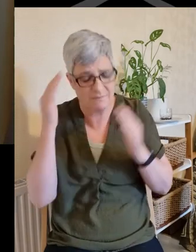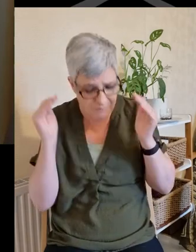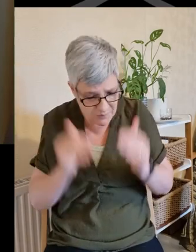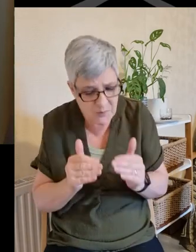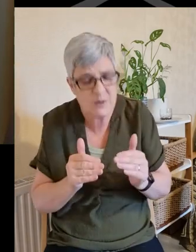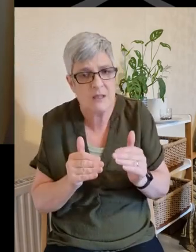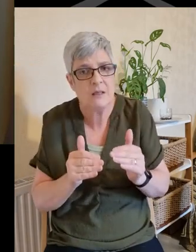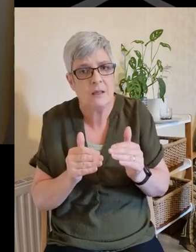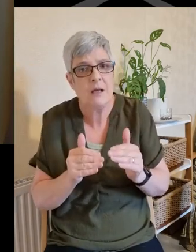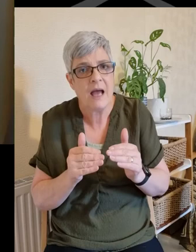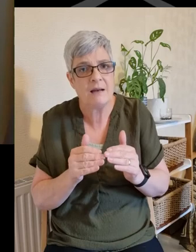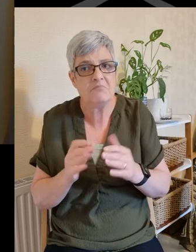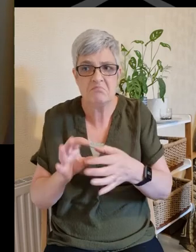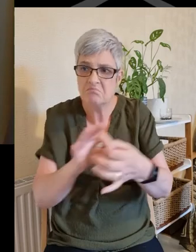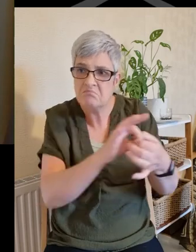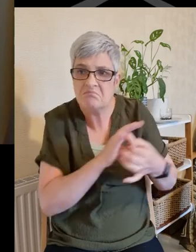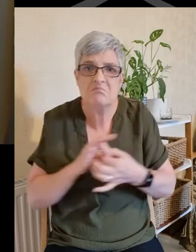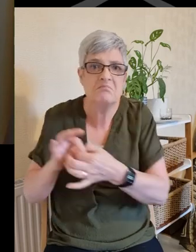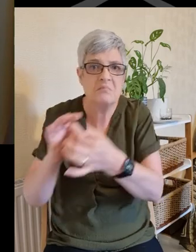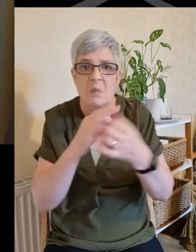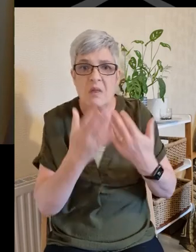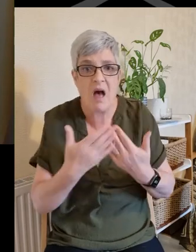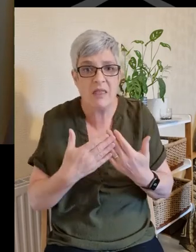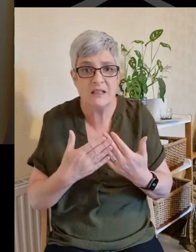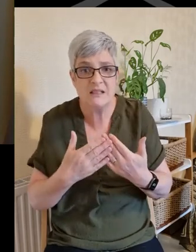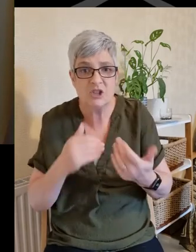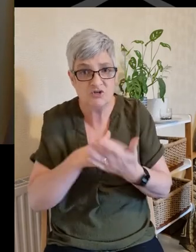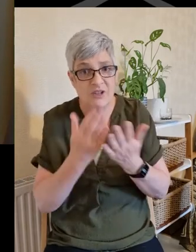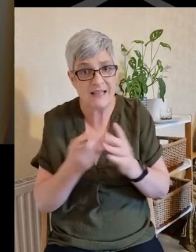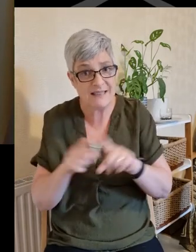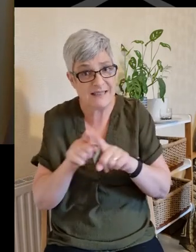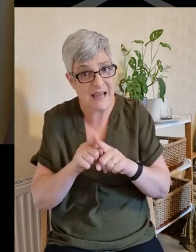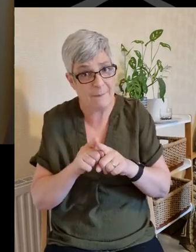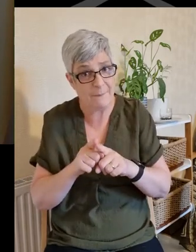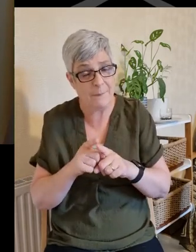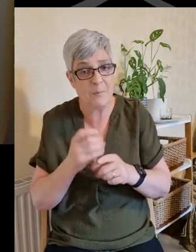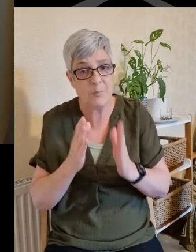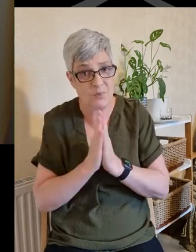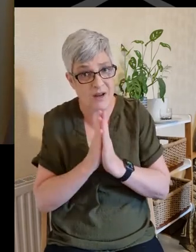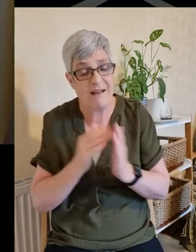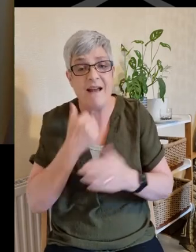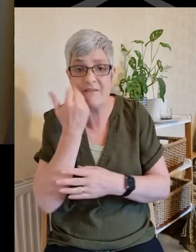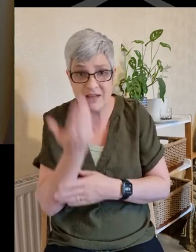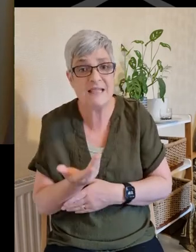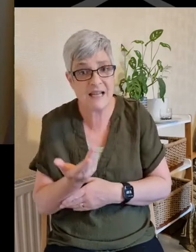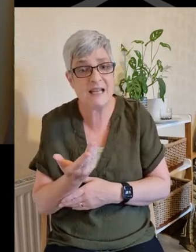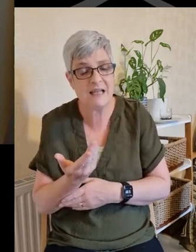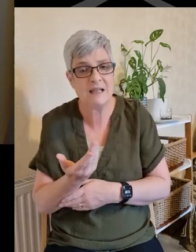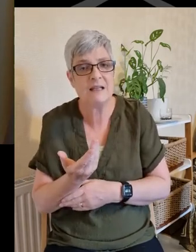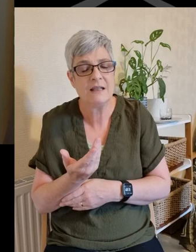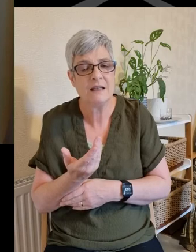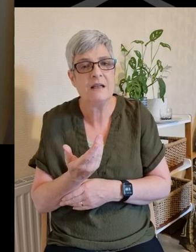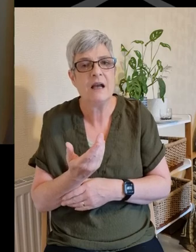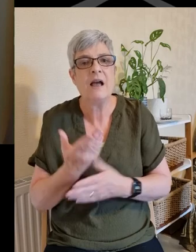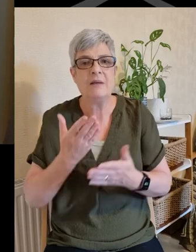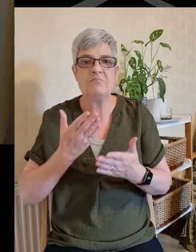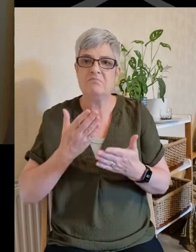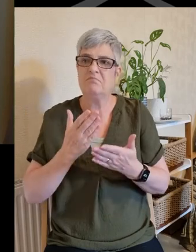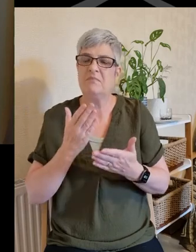others sharing the same daily prayer, which has been especially poignant during this time of physical